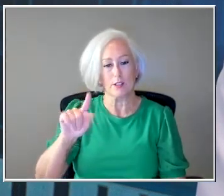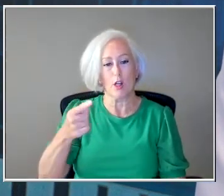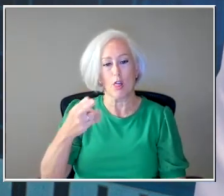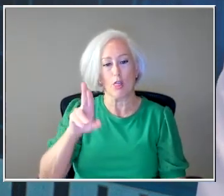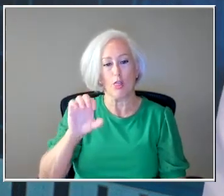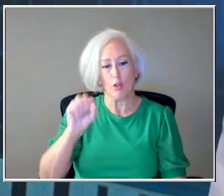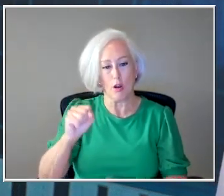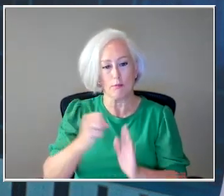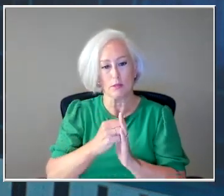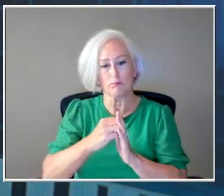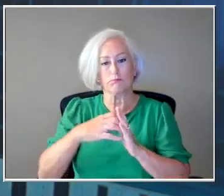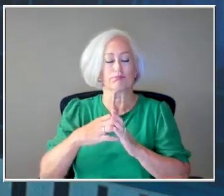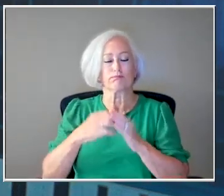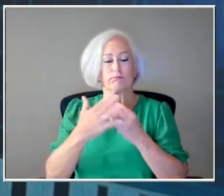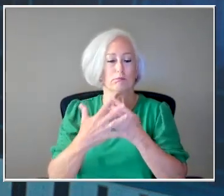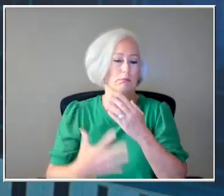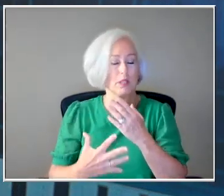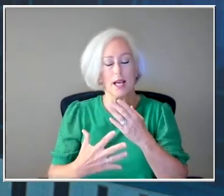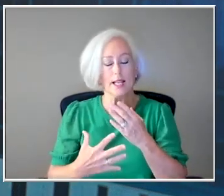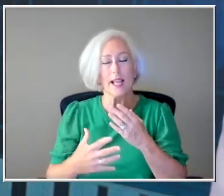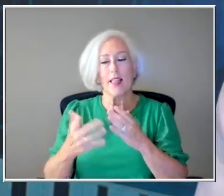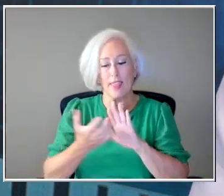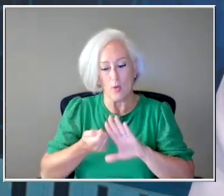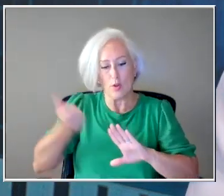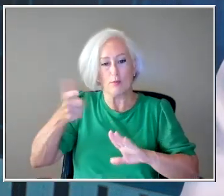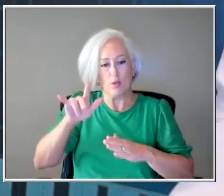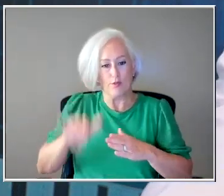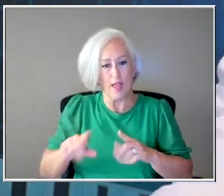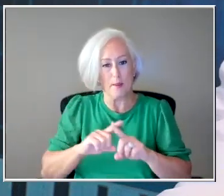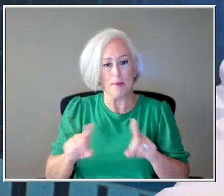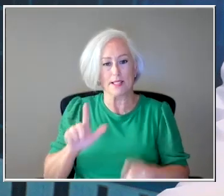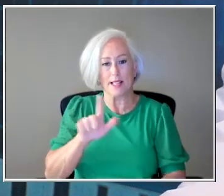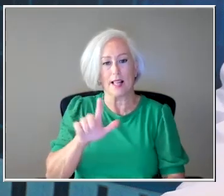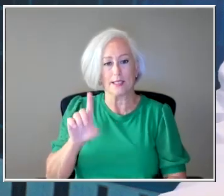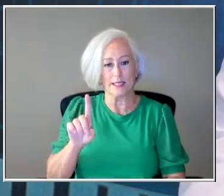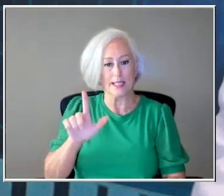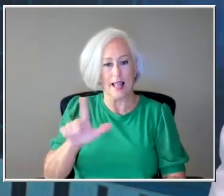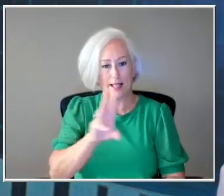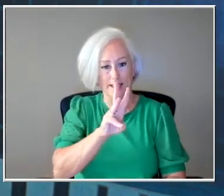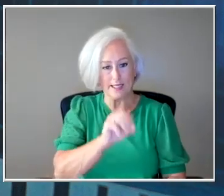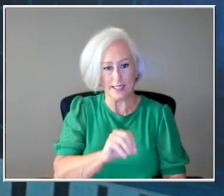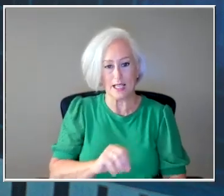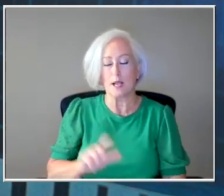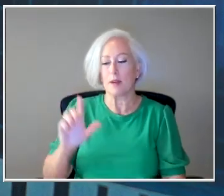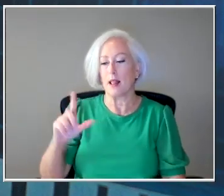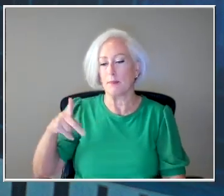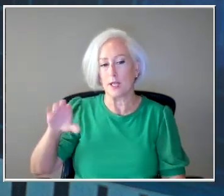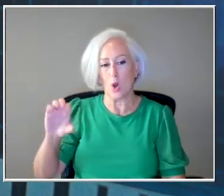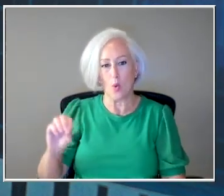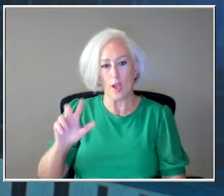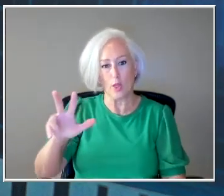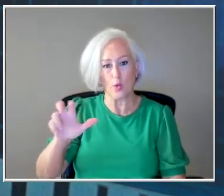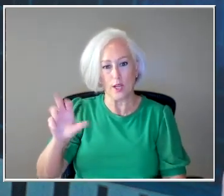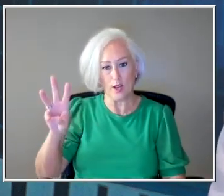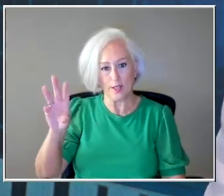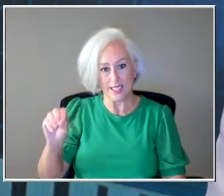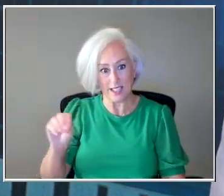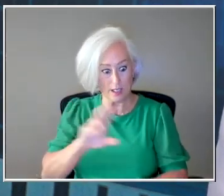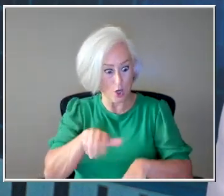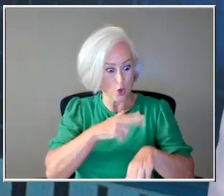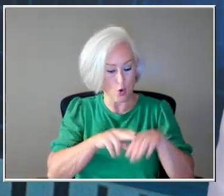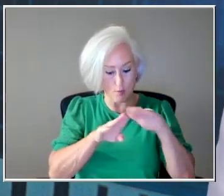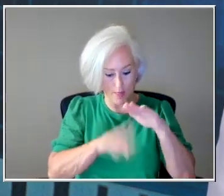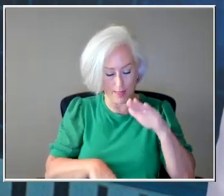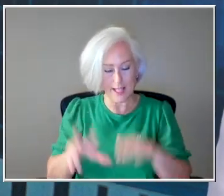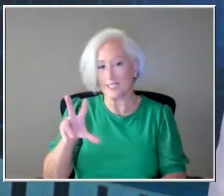continued. And it turned out his LDL was 60, but his LPLA was 360, where normal was less than 30. He's